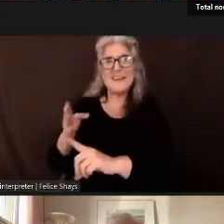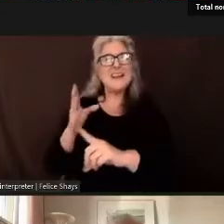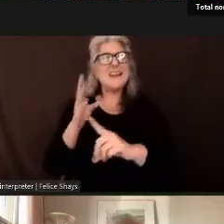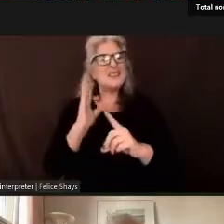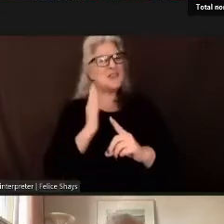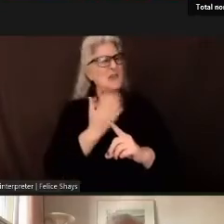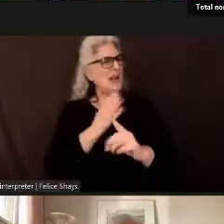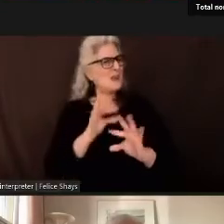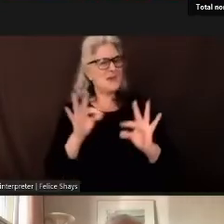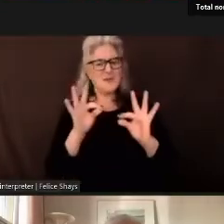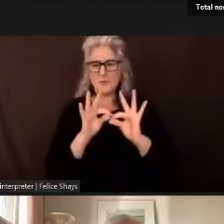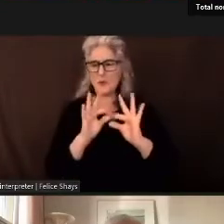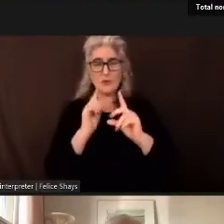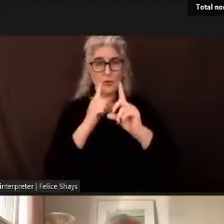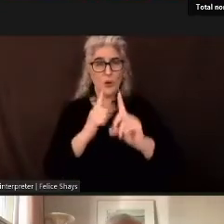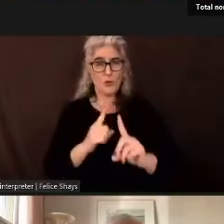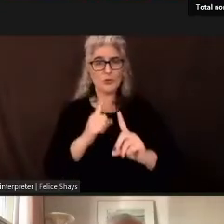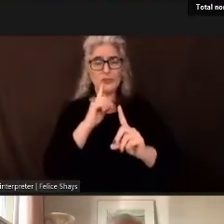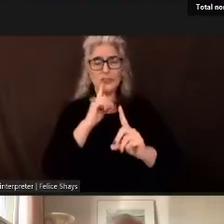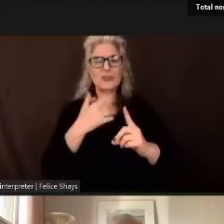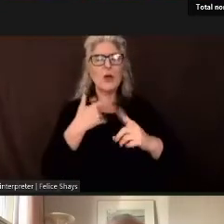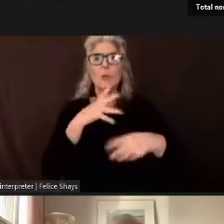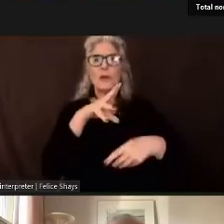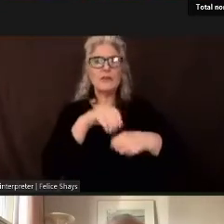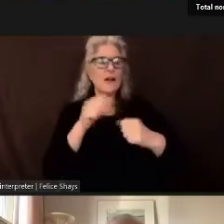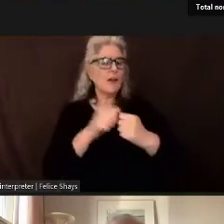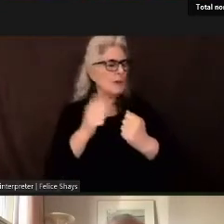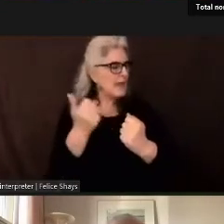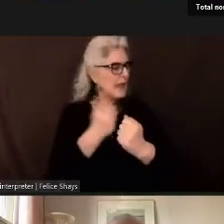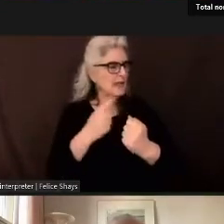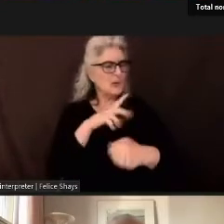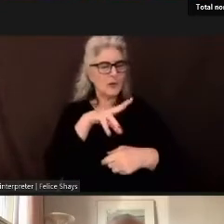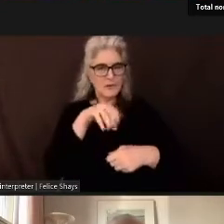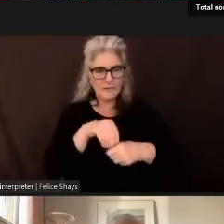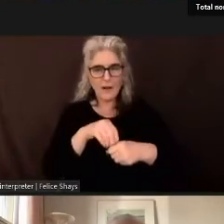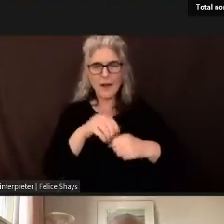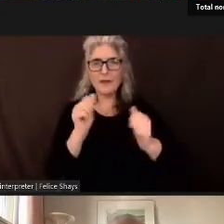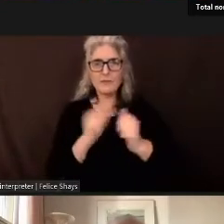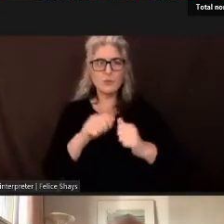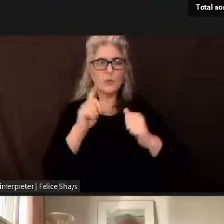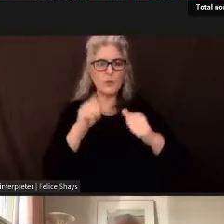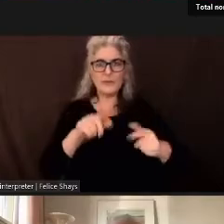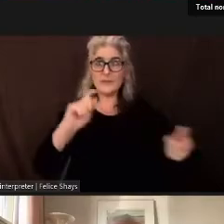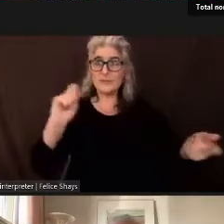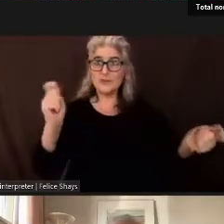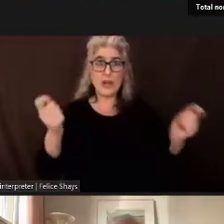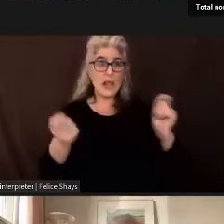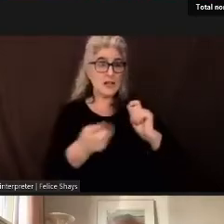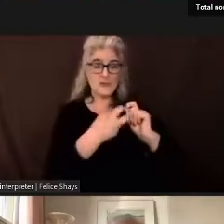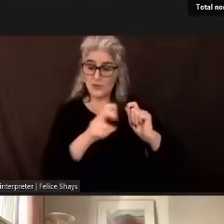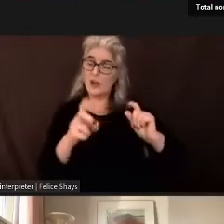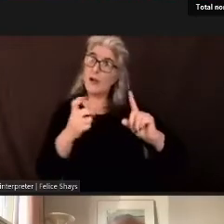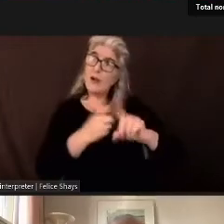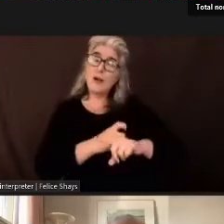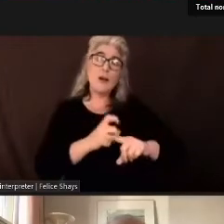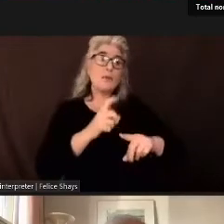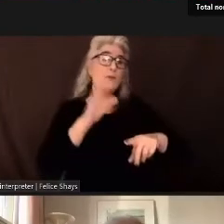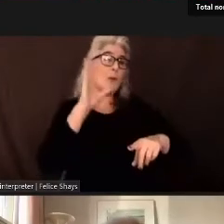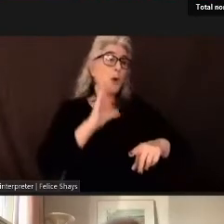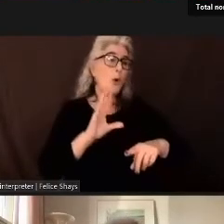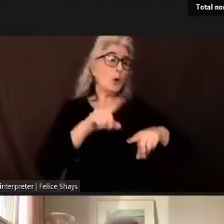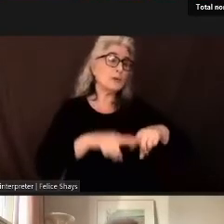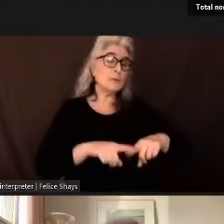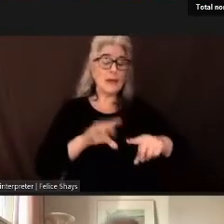contractors, distributors, everyone that is going to be necessary for this transition to happen. We think that we can engage with